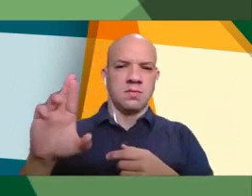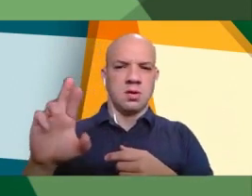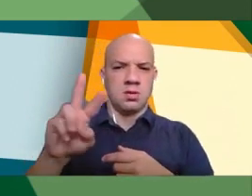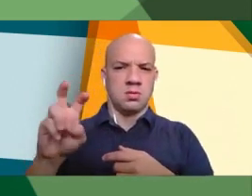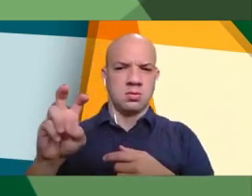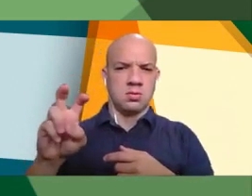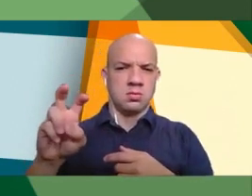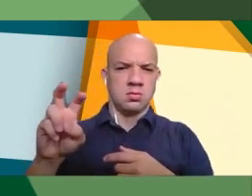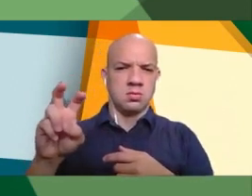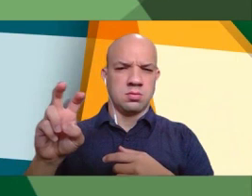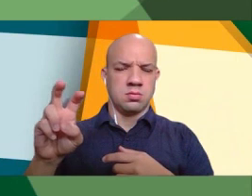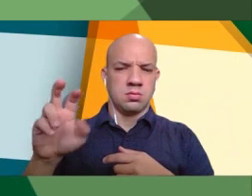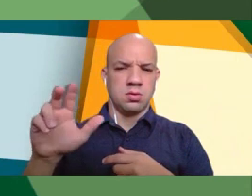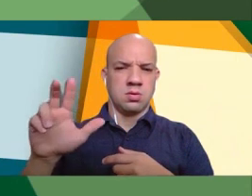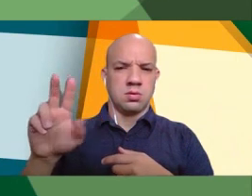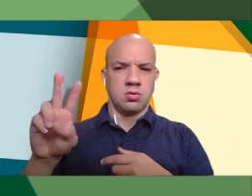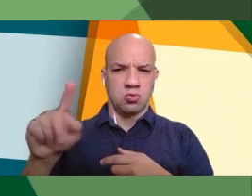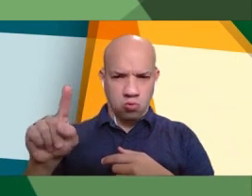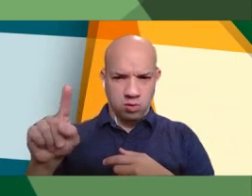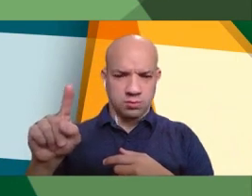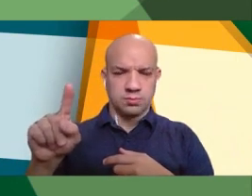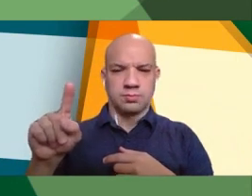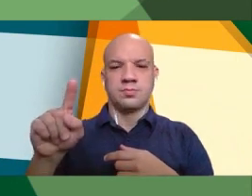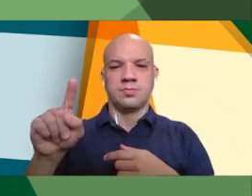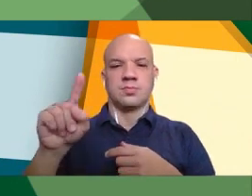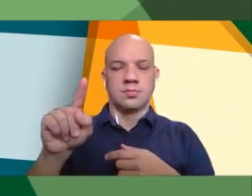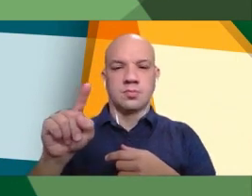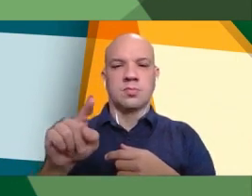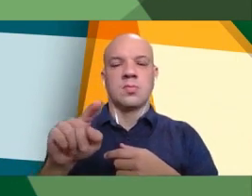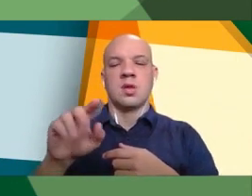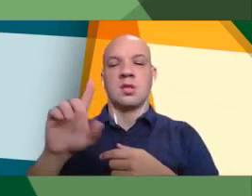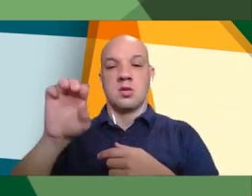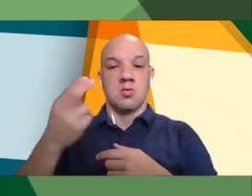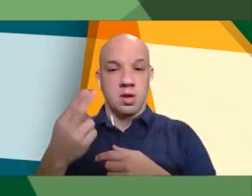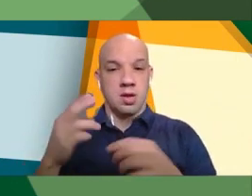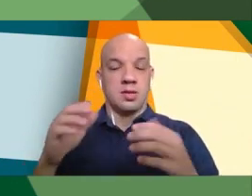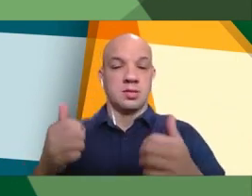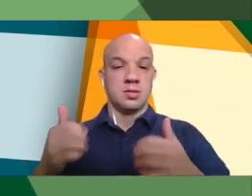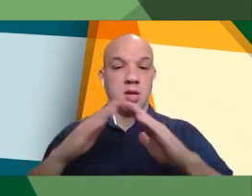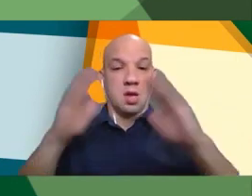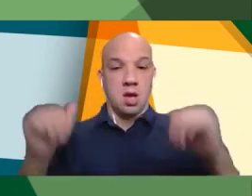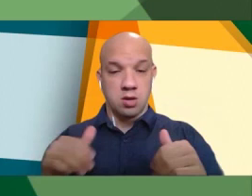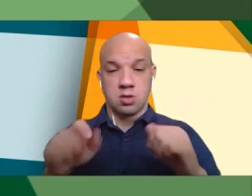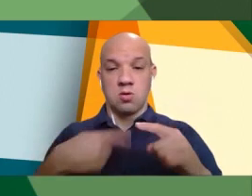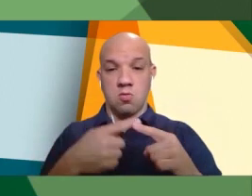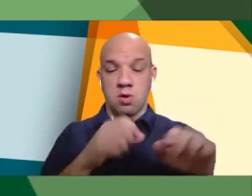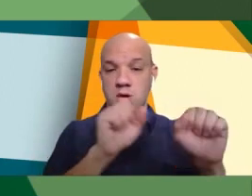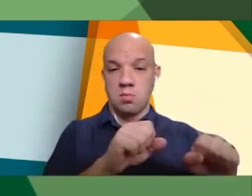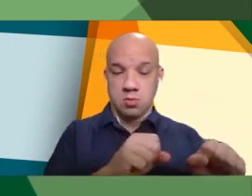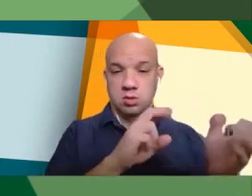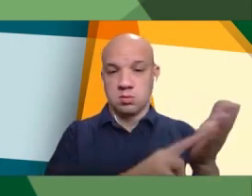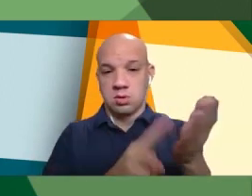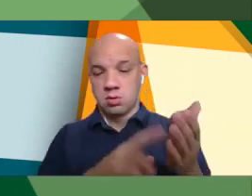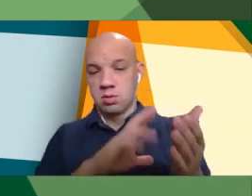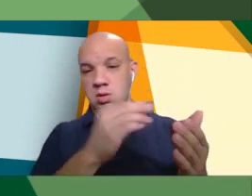200/321 require PRDOH Vivienda to ensure that, when possible, contracts and other economic opportunities funded